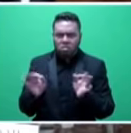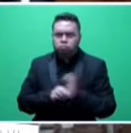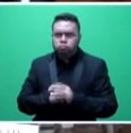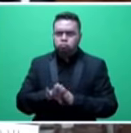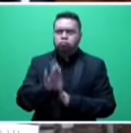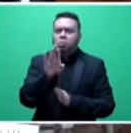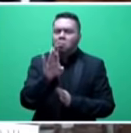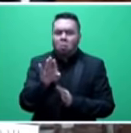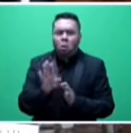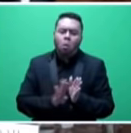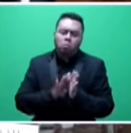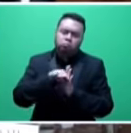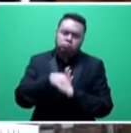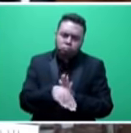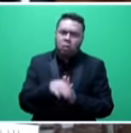today.